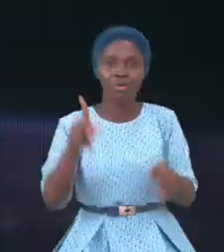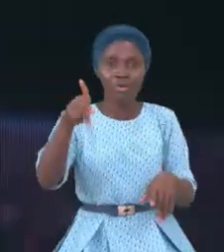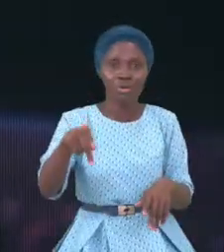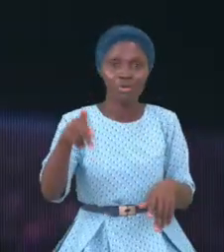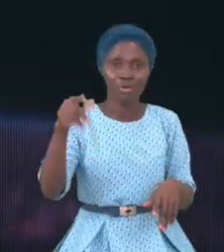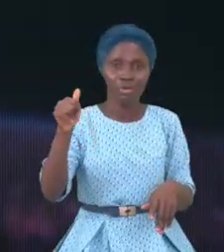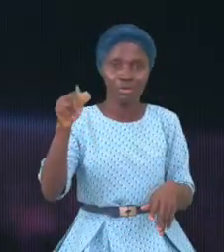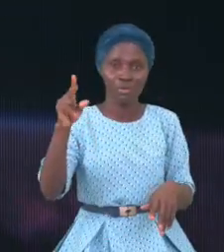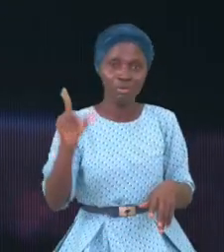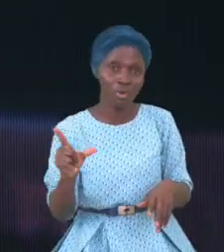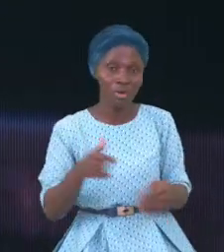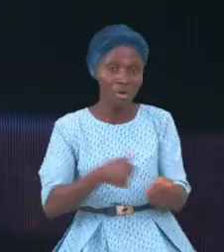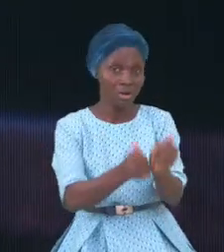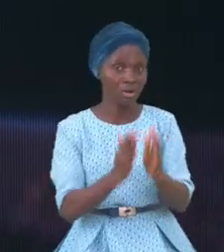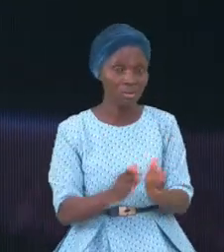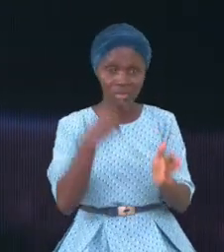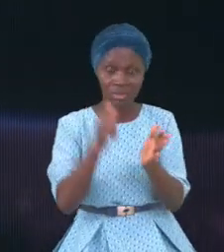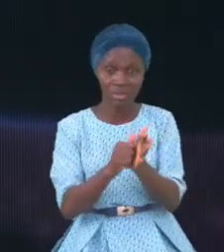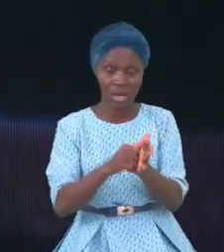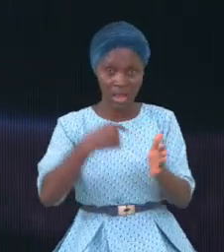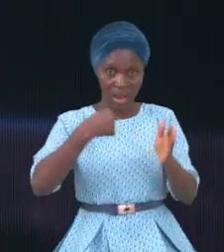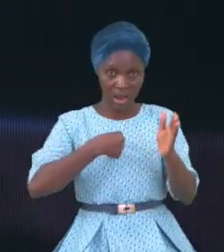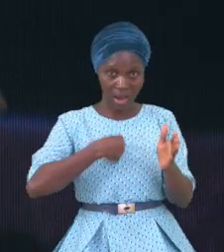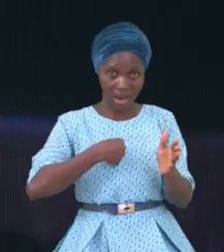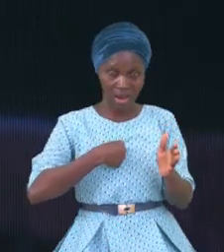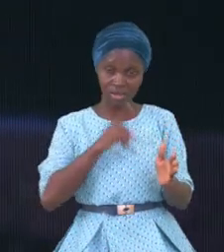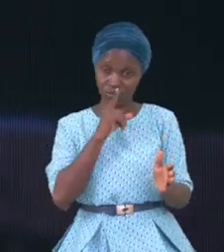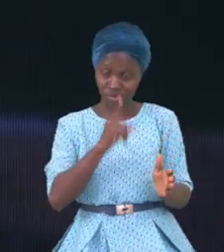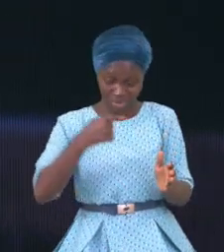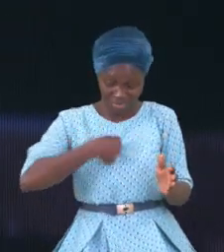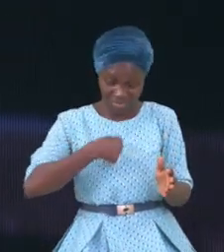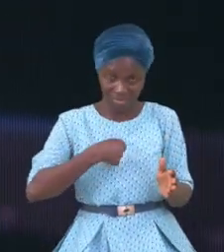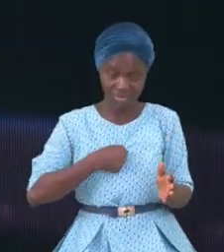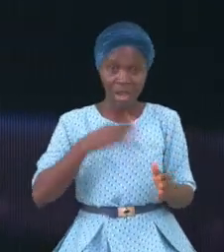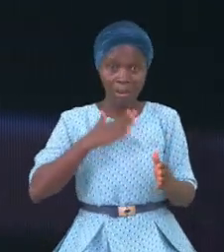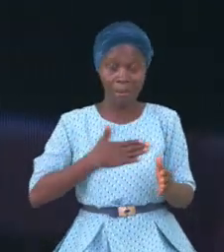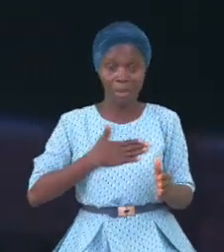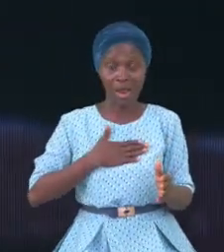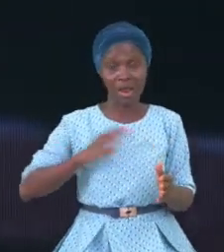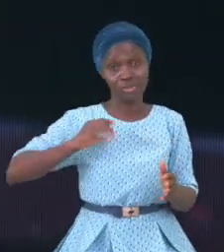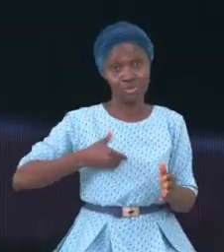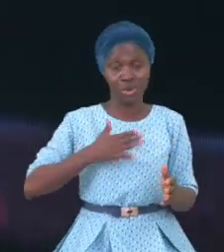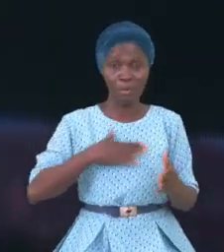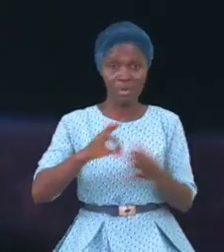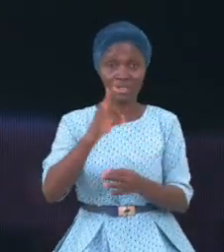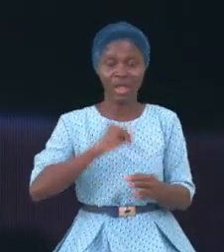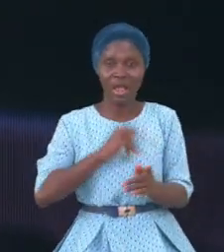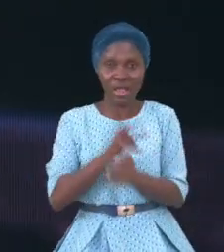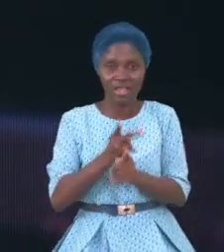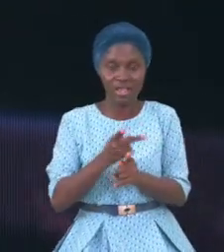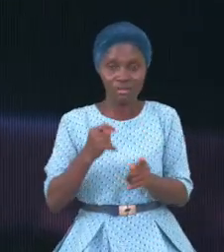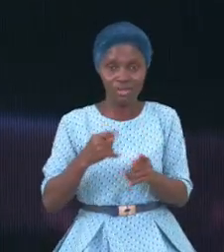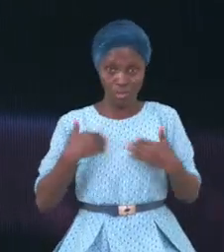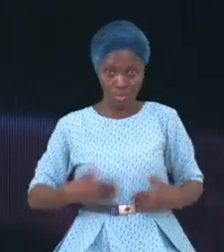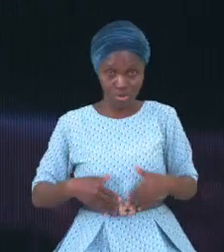man, I, the real me, I, my soul, my spirit, I keep the body under, and